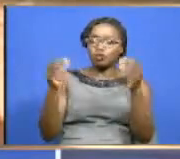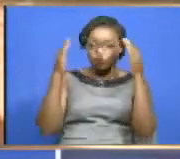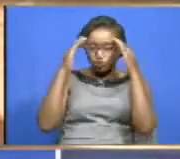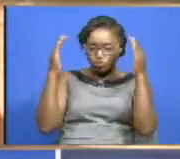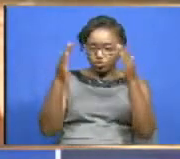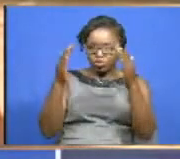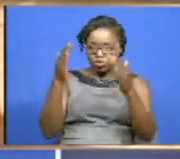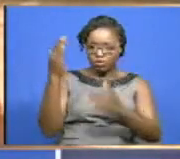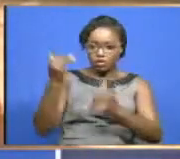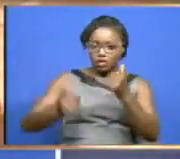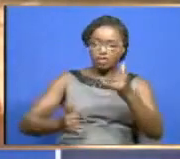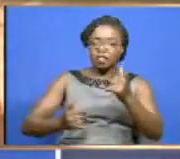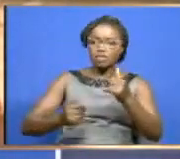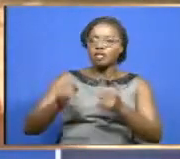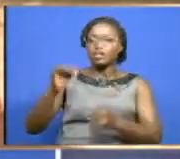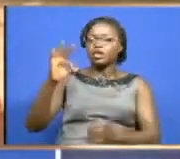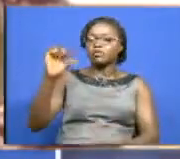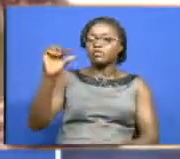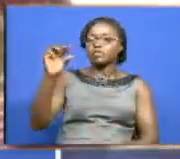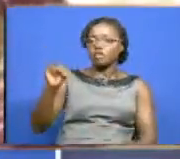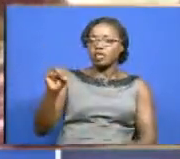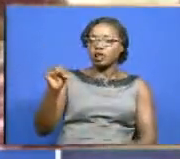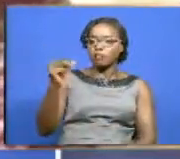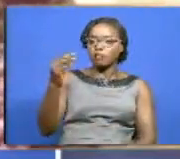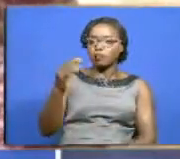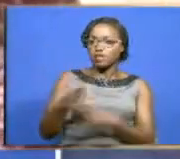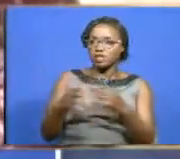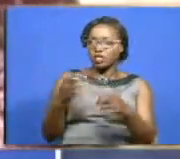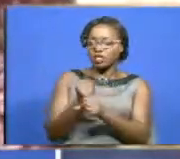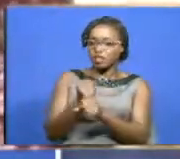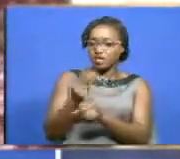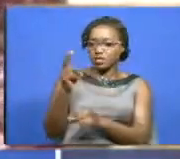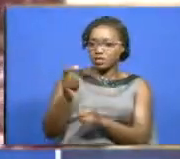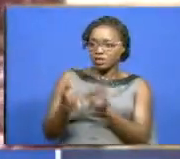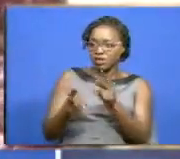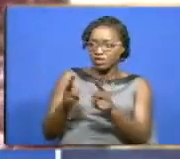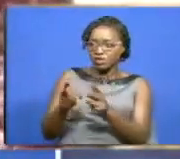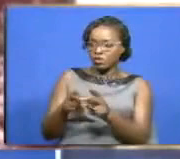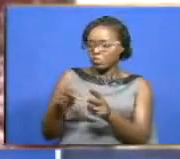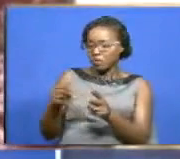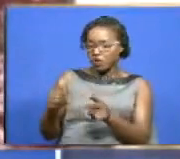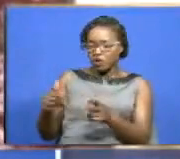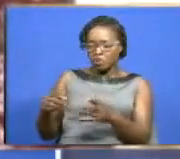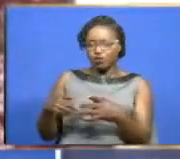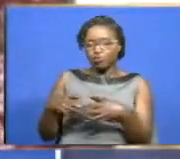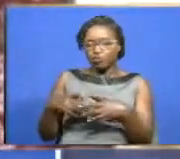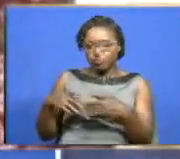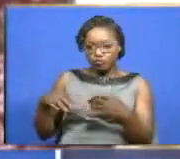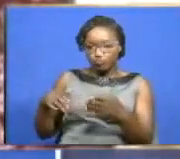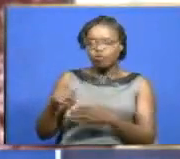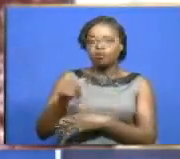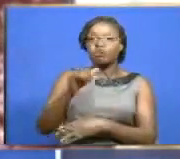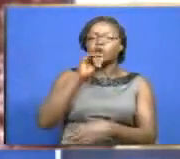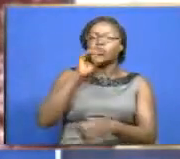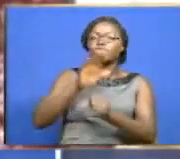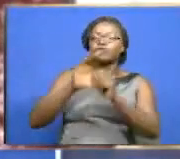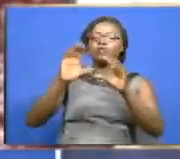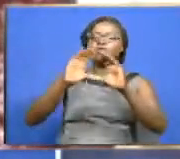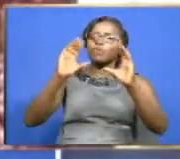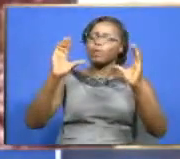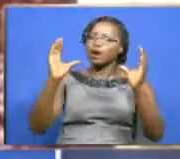commitment to end FGM by 2022. Nene memusumbua ameenda ngambo. Akaidi dunia nzima